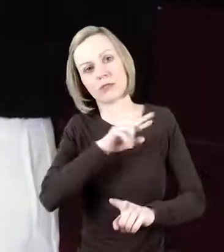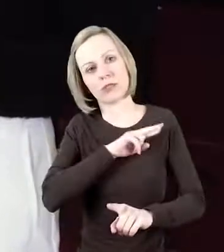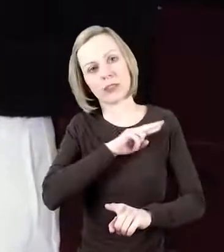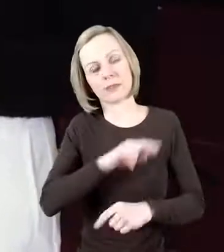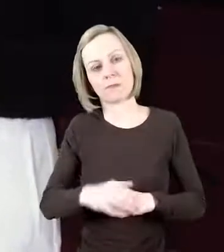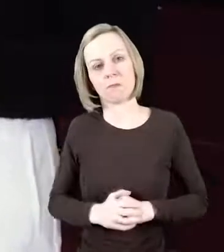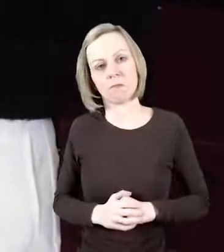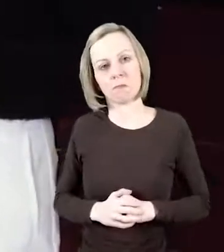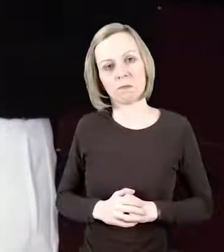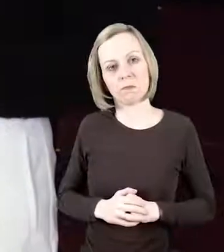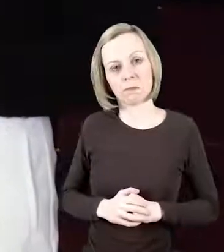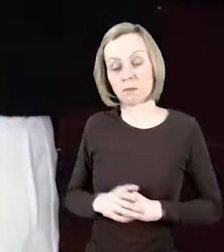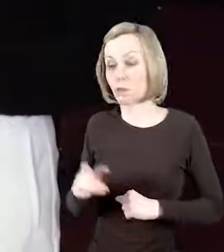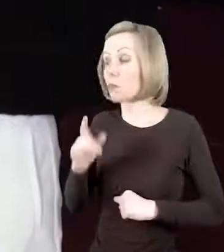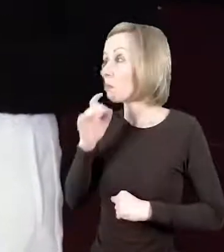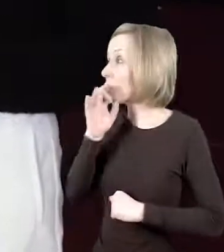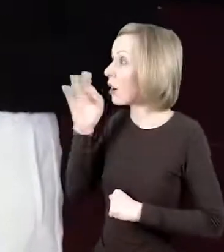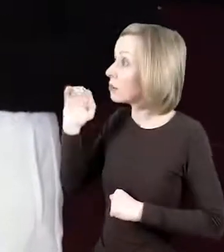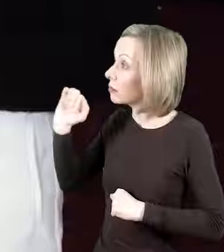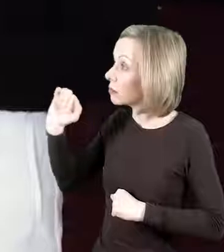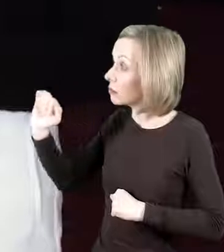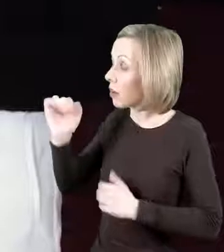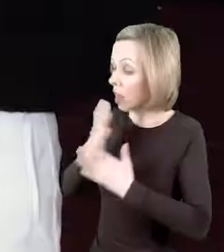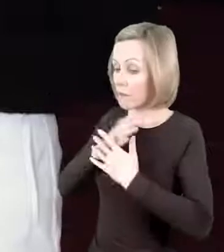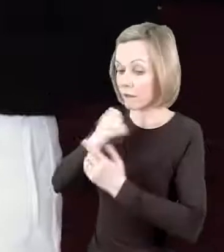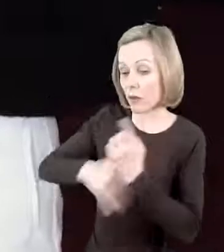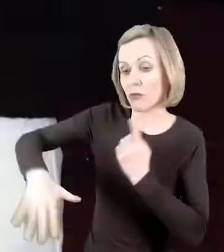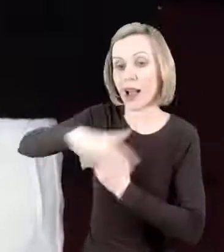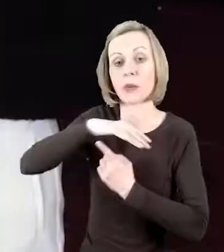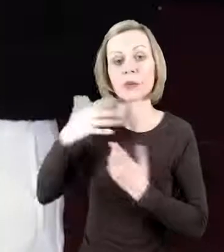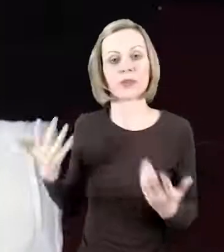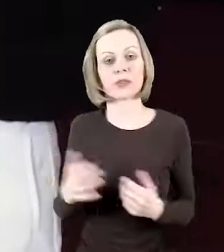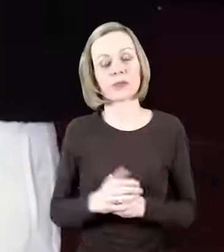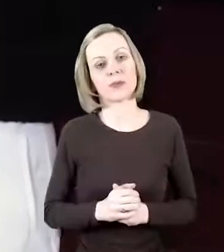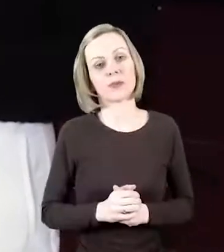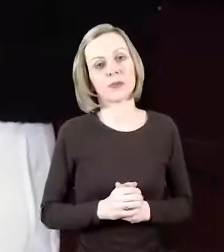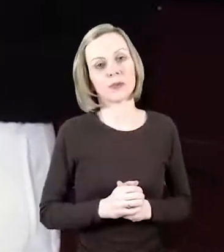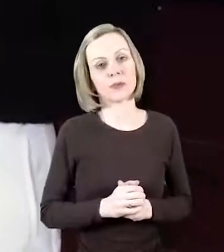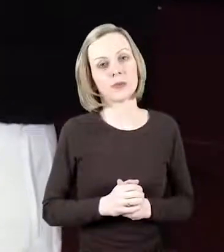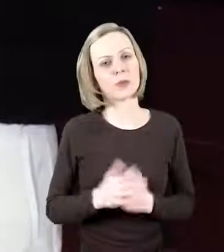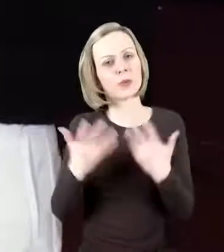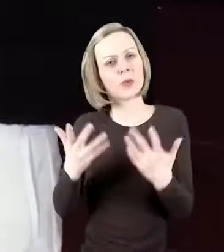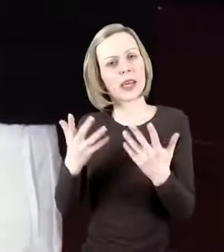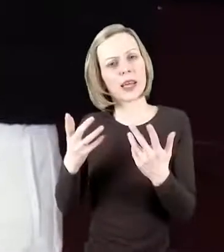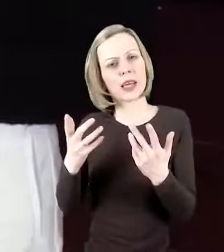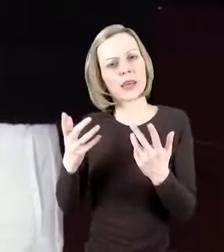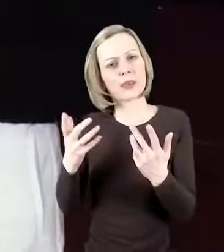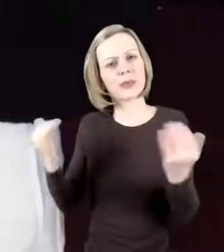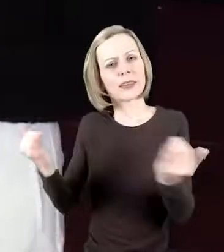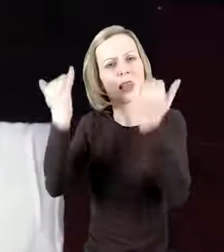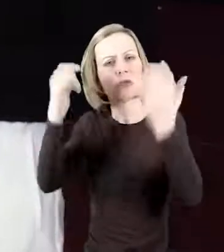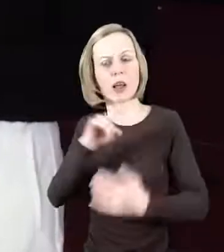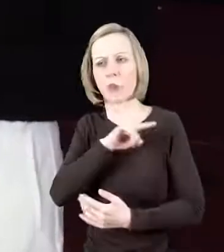reasons, and we ask for your love to surround them. We celebrate today because you first loved